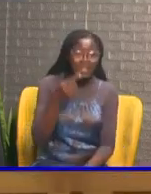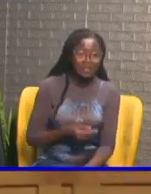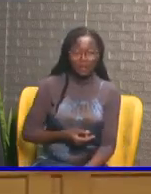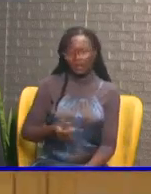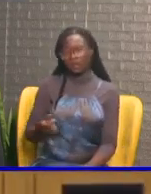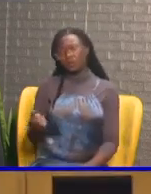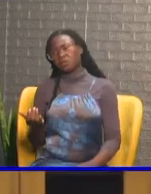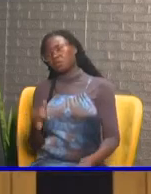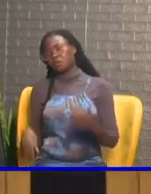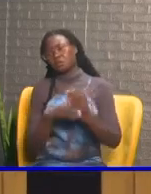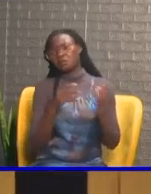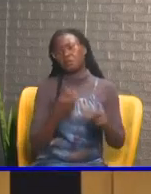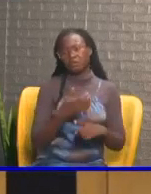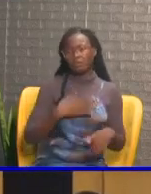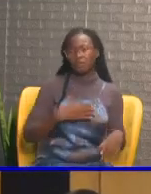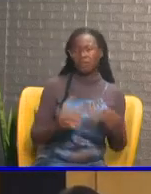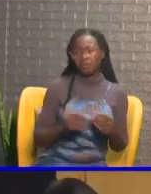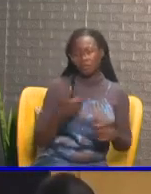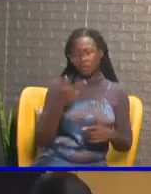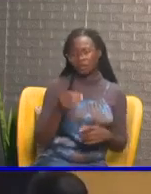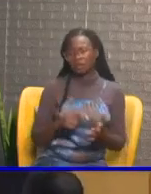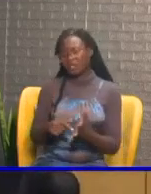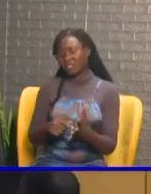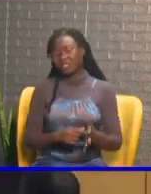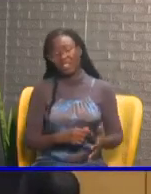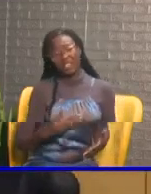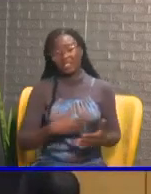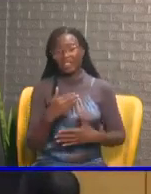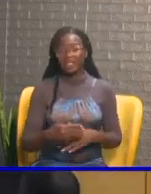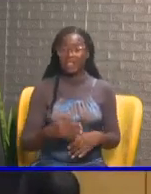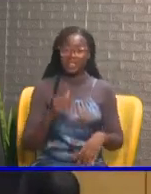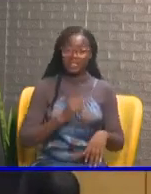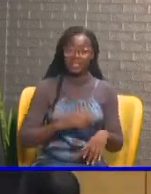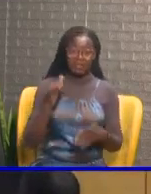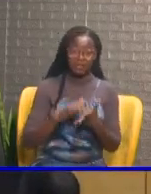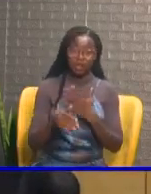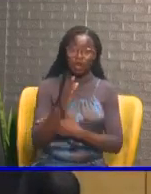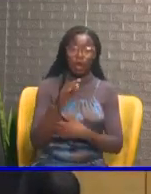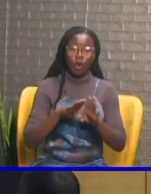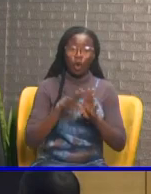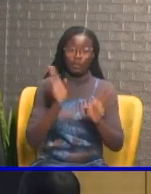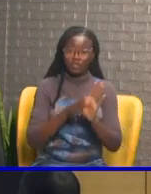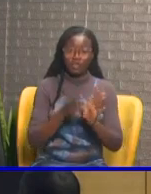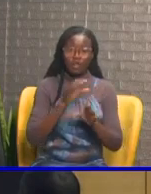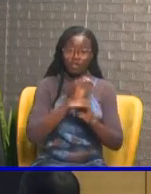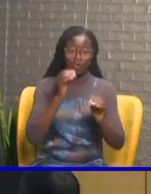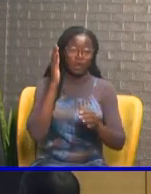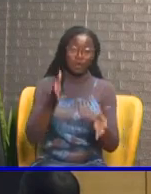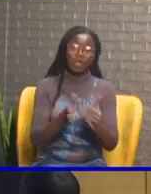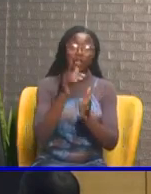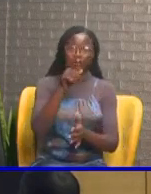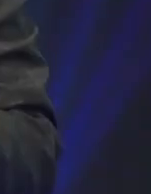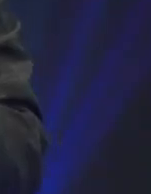office because of financial misappropriation and all that. The next place he opens the door, nobody will ask you. When you say, are you following what I'm saying here?